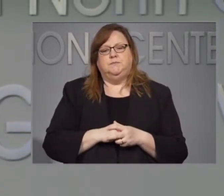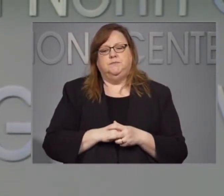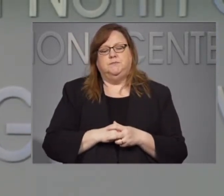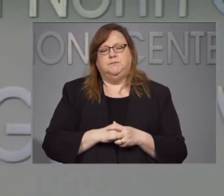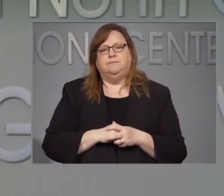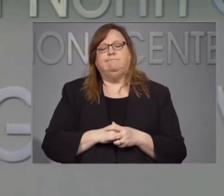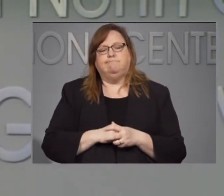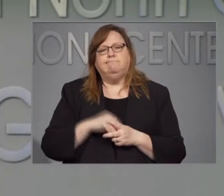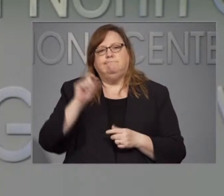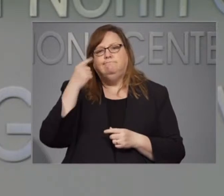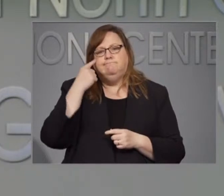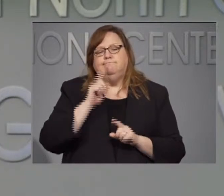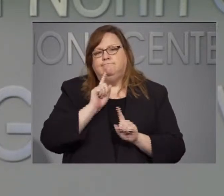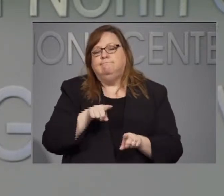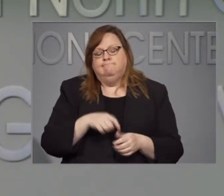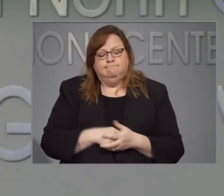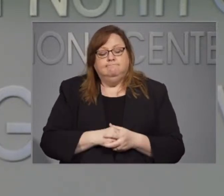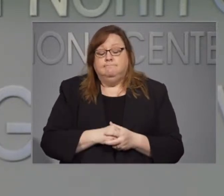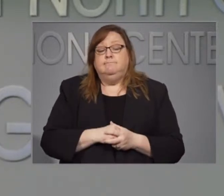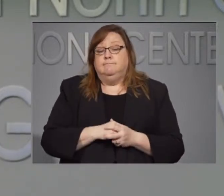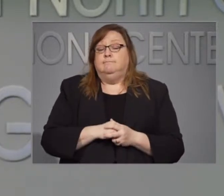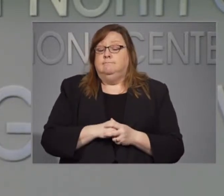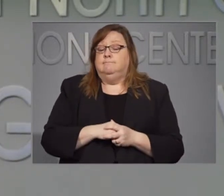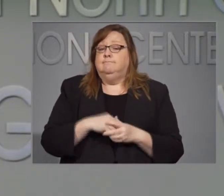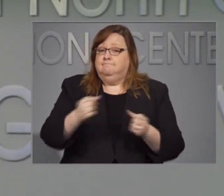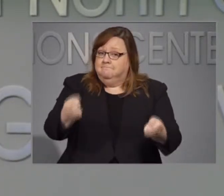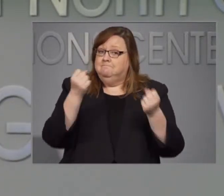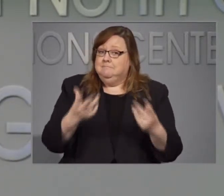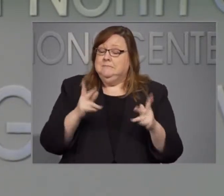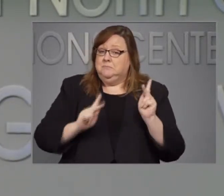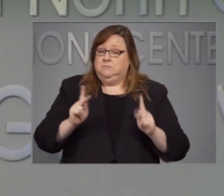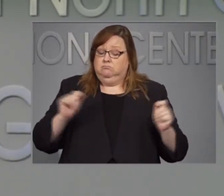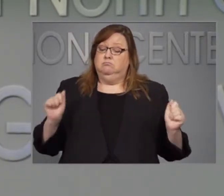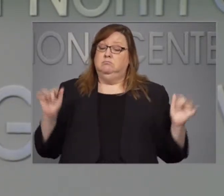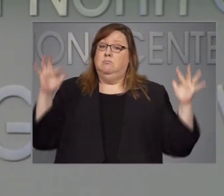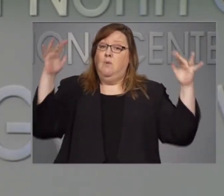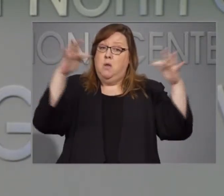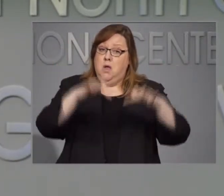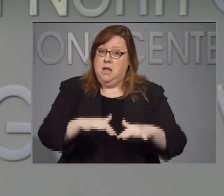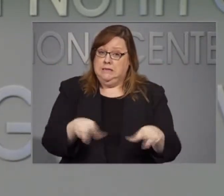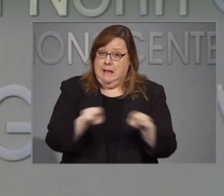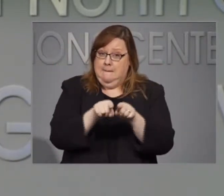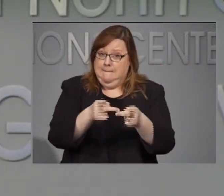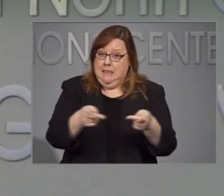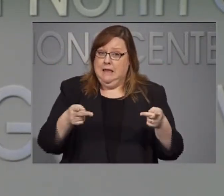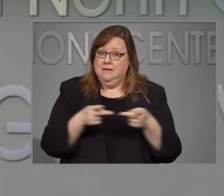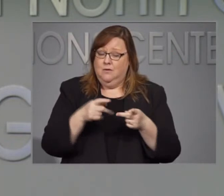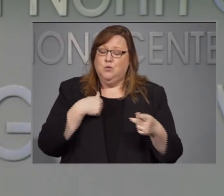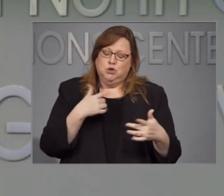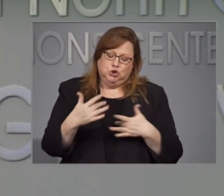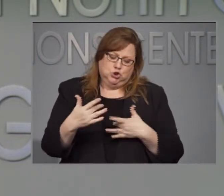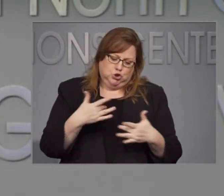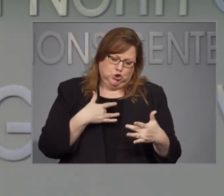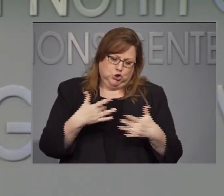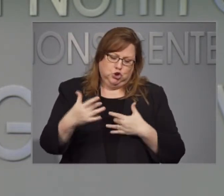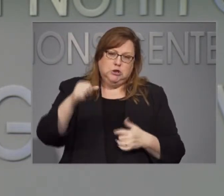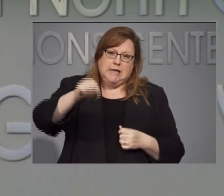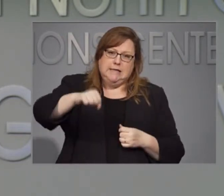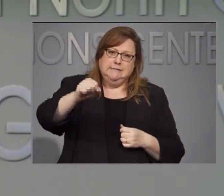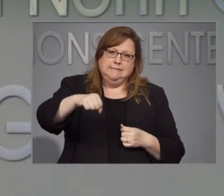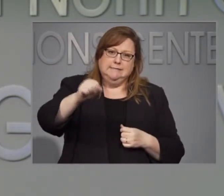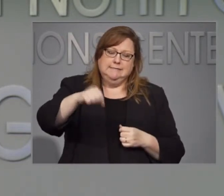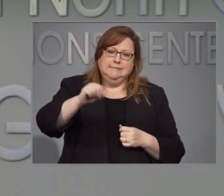We are concerned when there are mass gatherings and large crowds because we see more viral spread when that